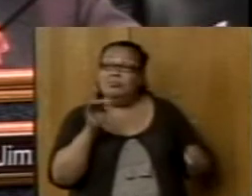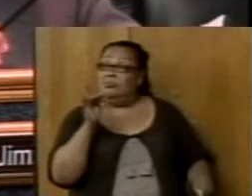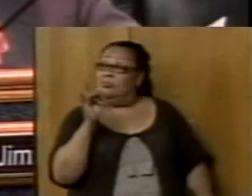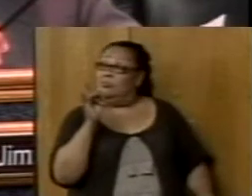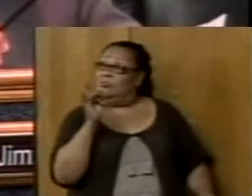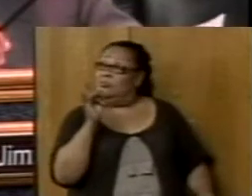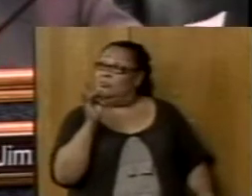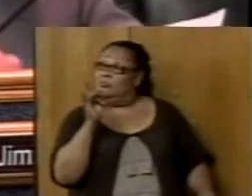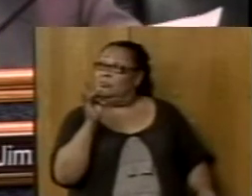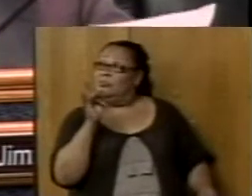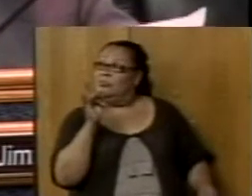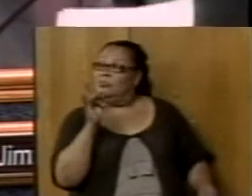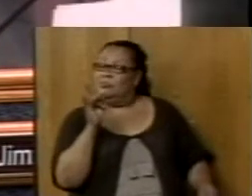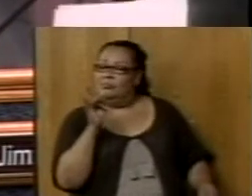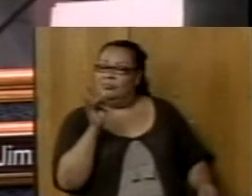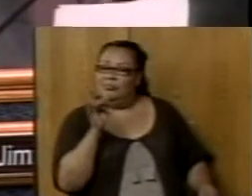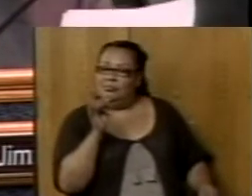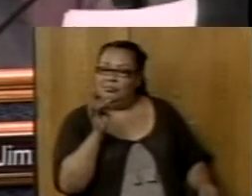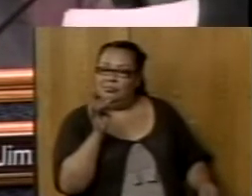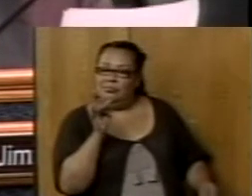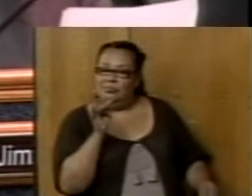at.